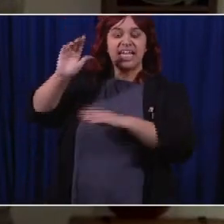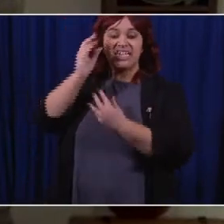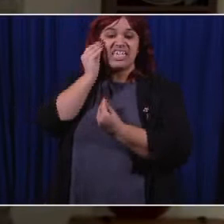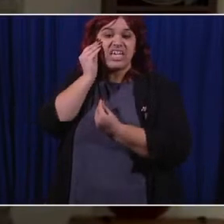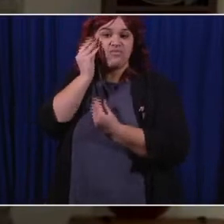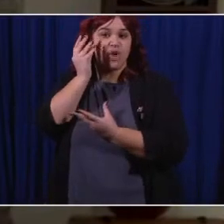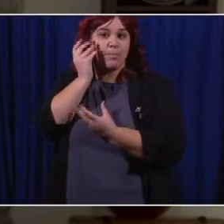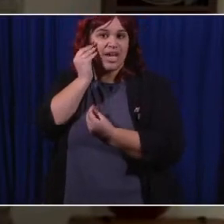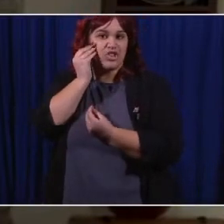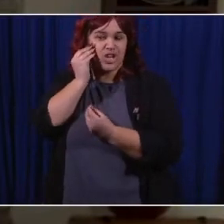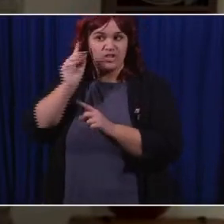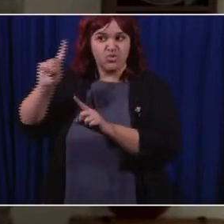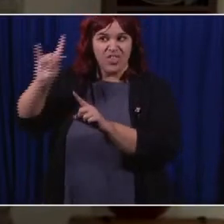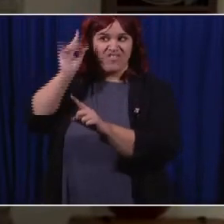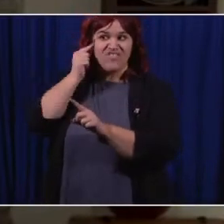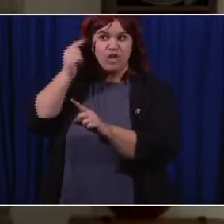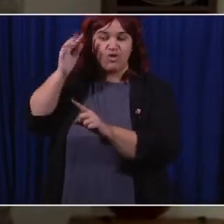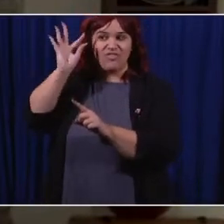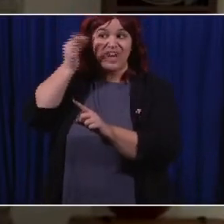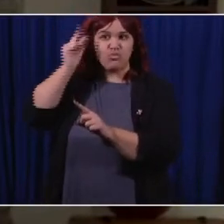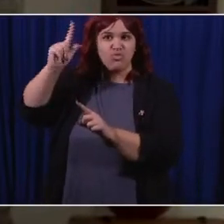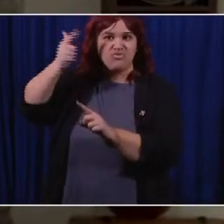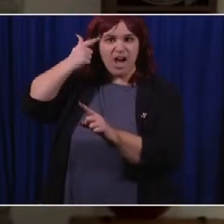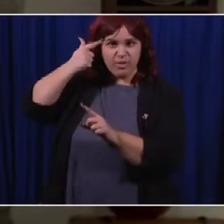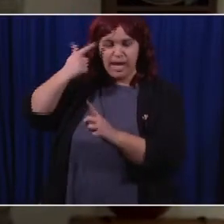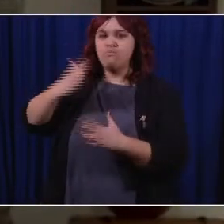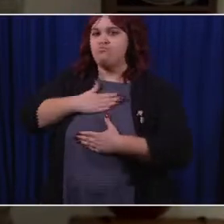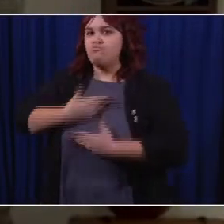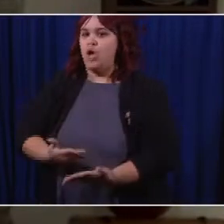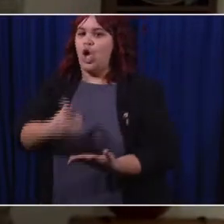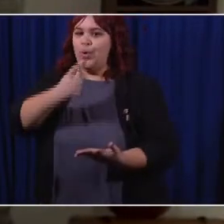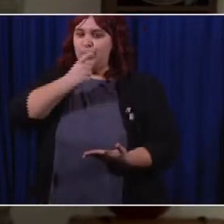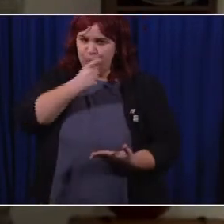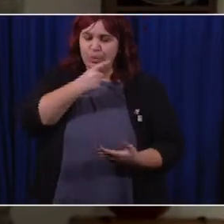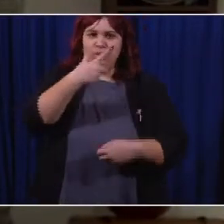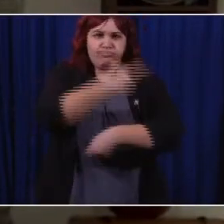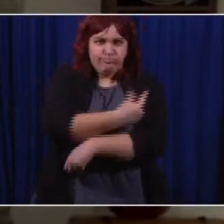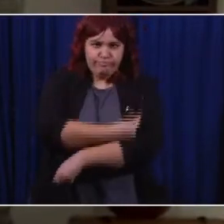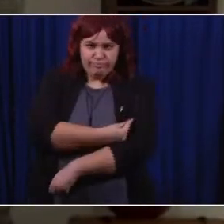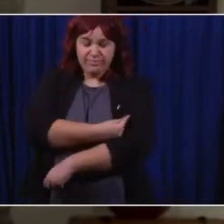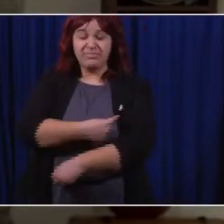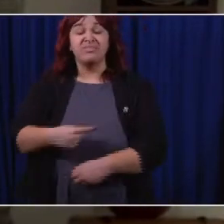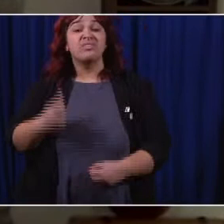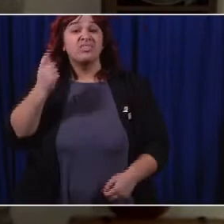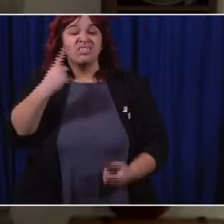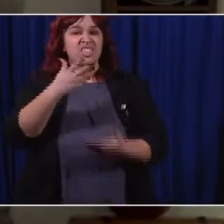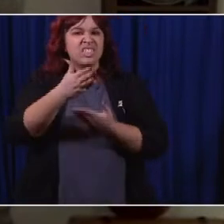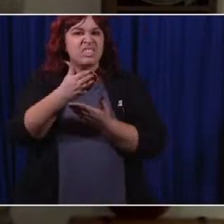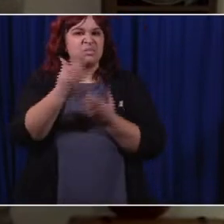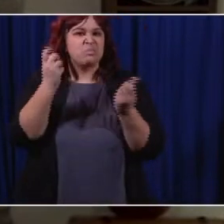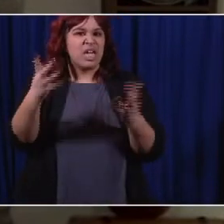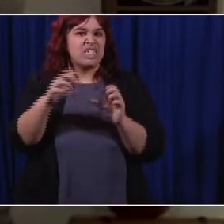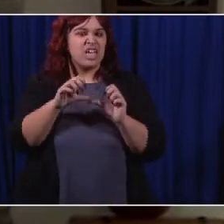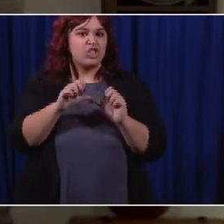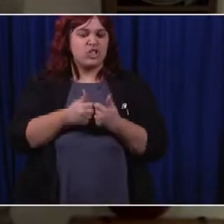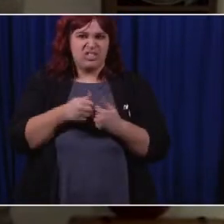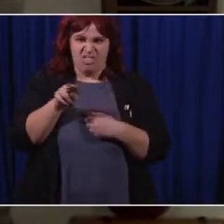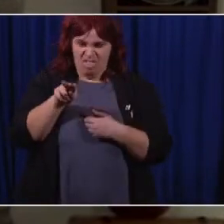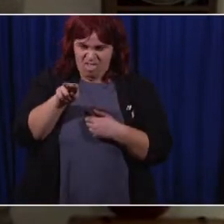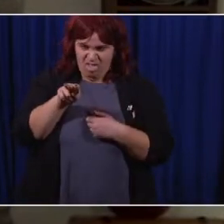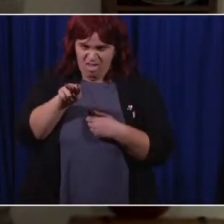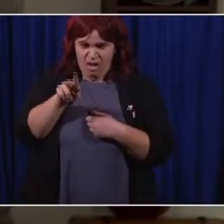the vaccine. Several governors and health organizations have objected on privacy concerns. What information